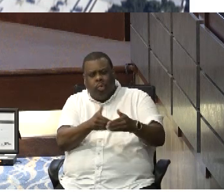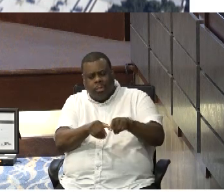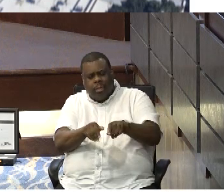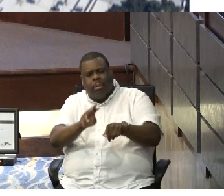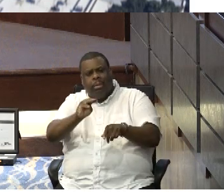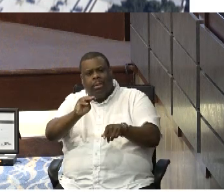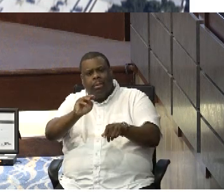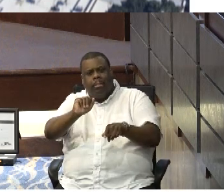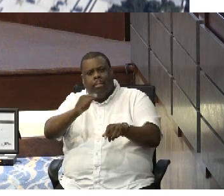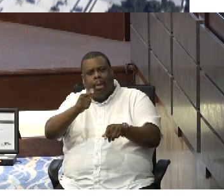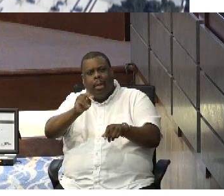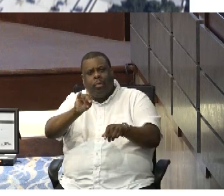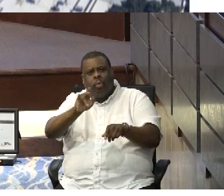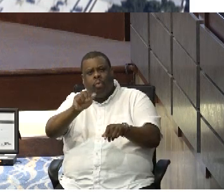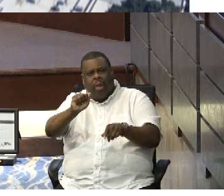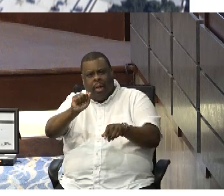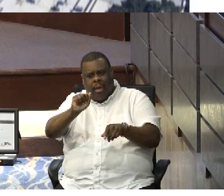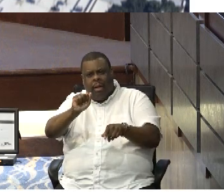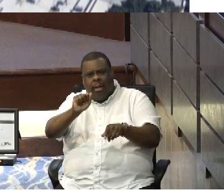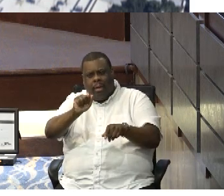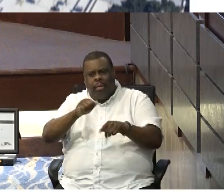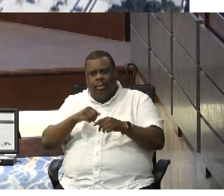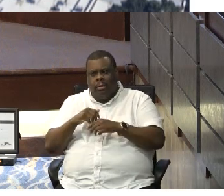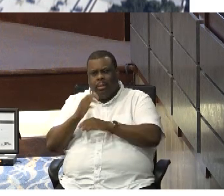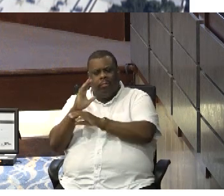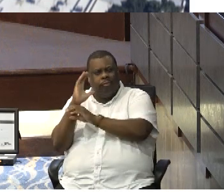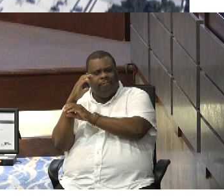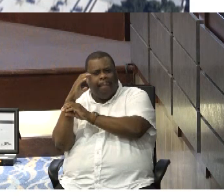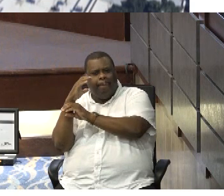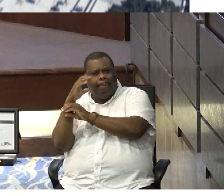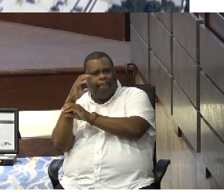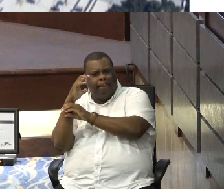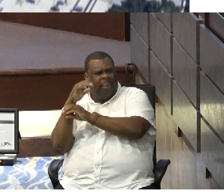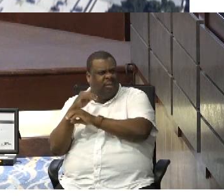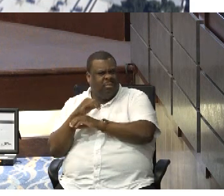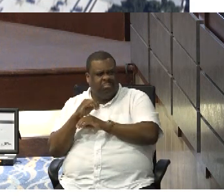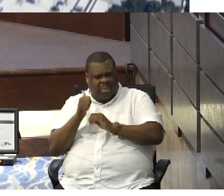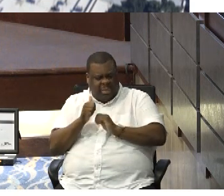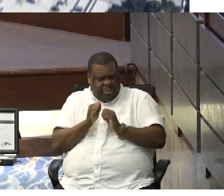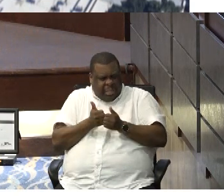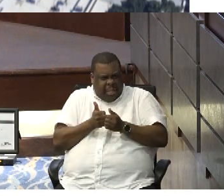the additional film and digital media opportunities that are now